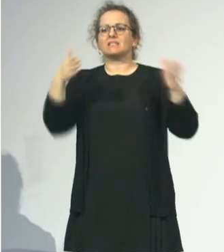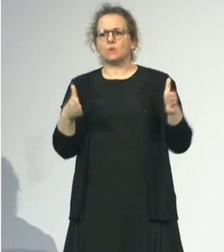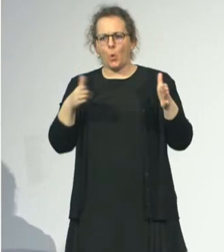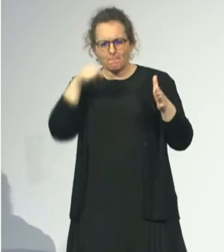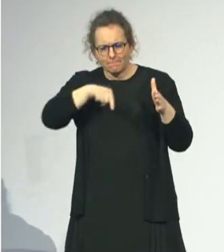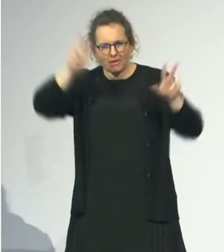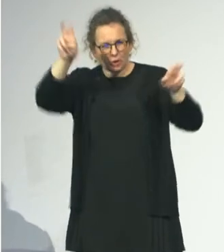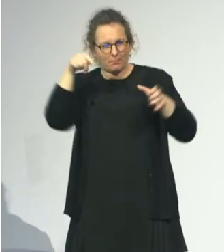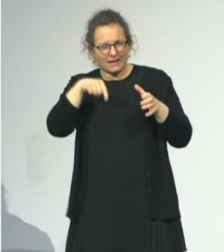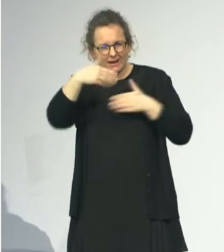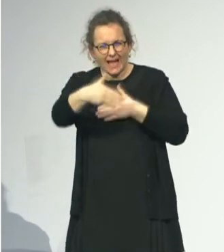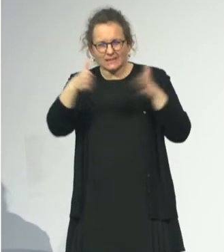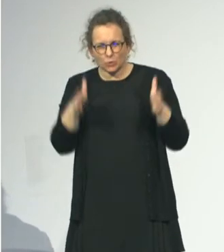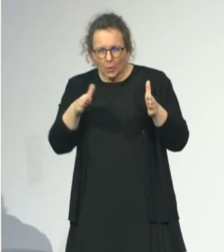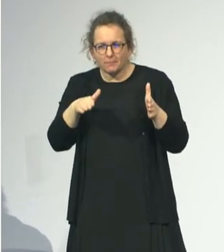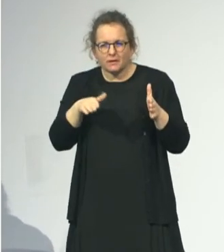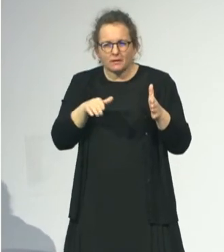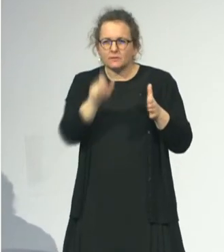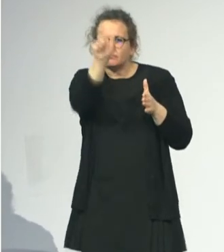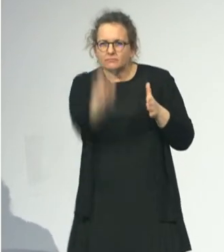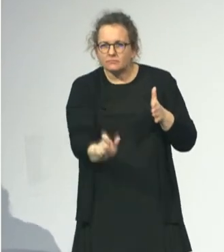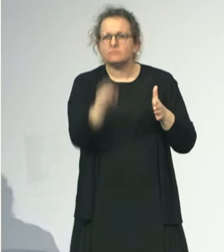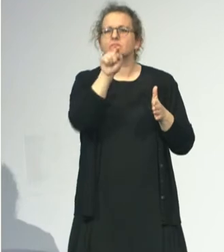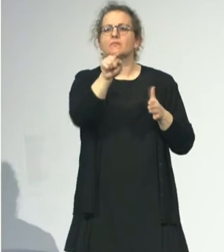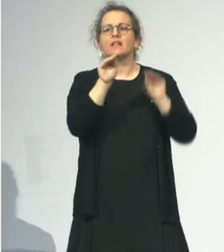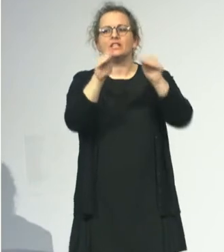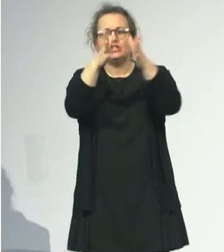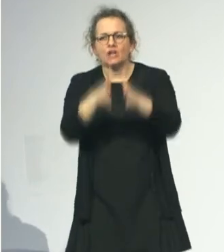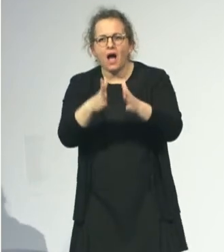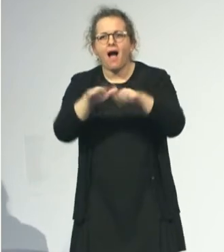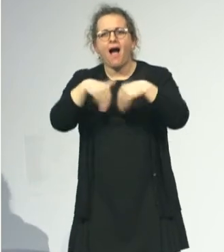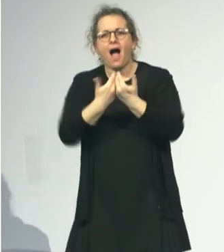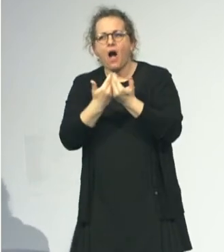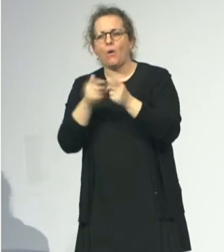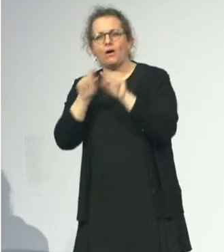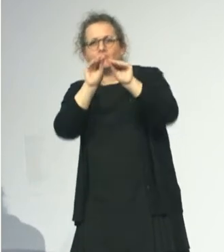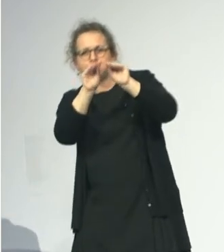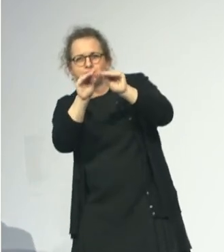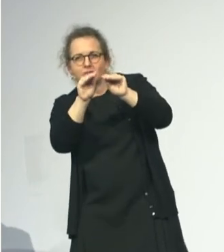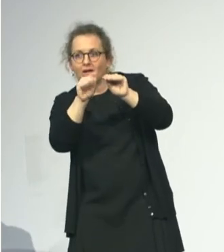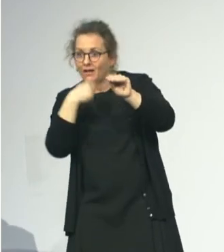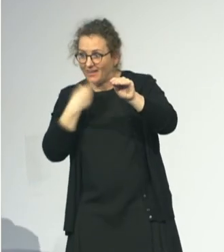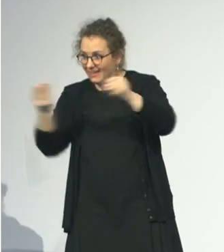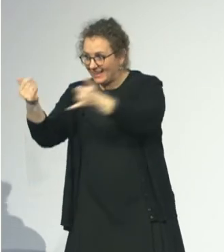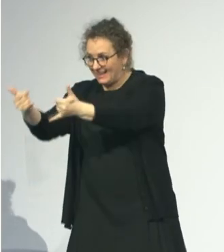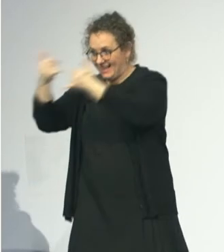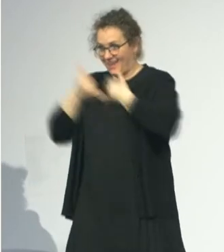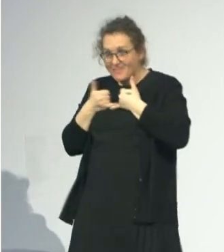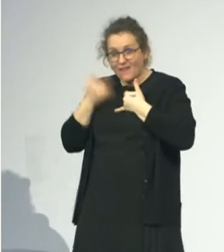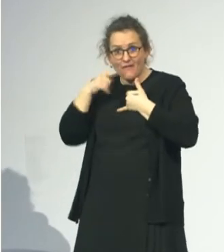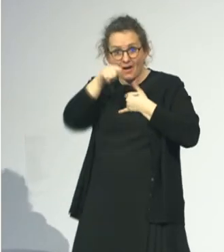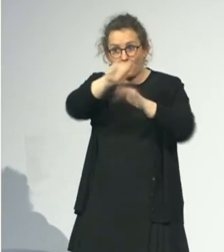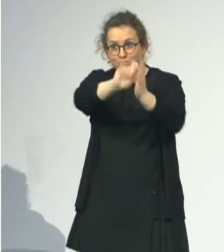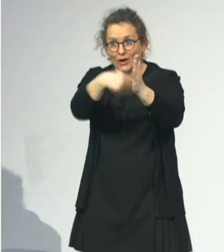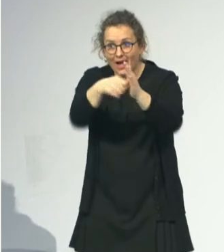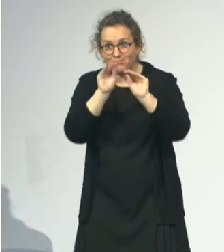option for the teacher training, which we were awarded for this year, because we have certain formats, and now we're going to add more formats. There are zero